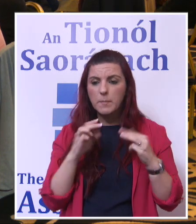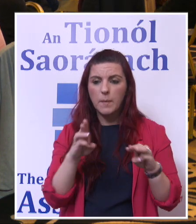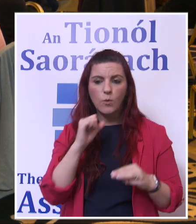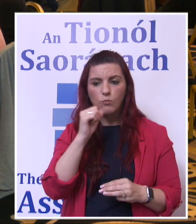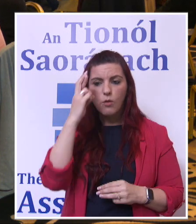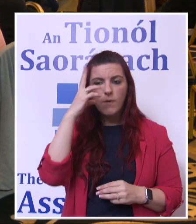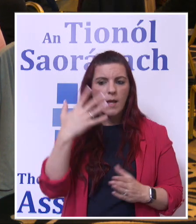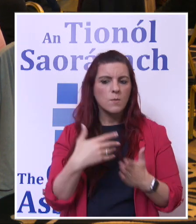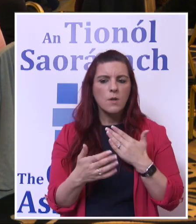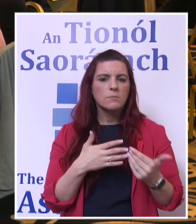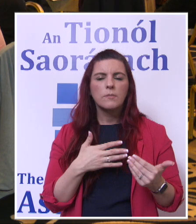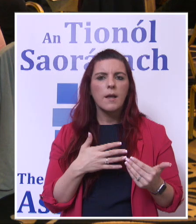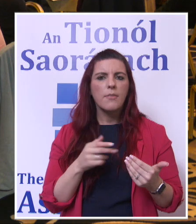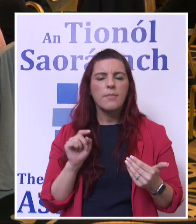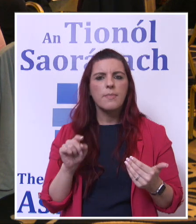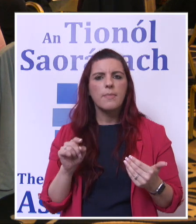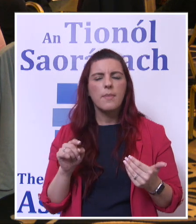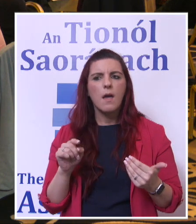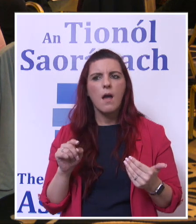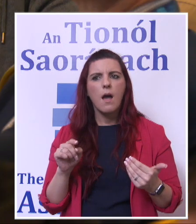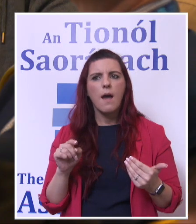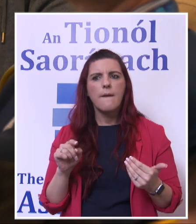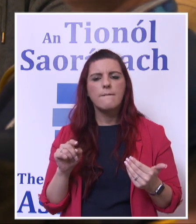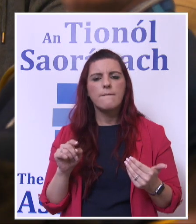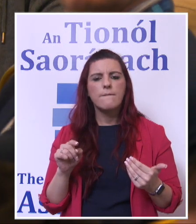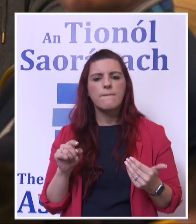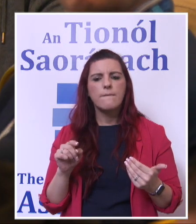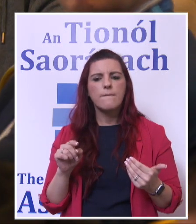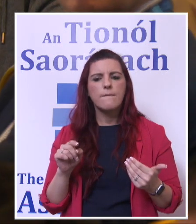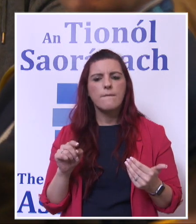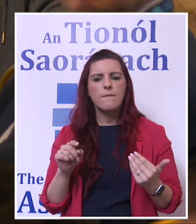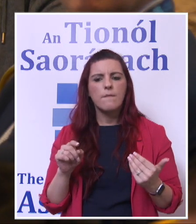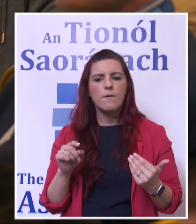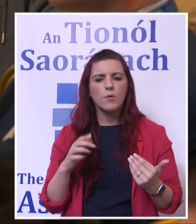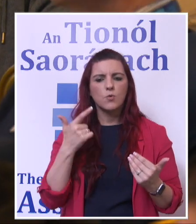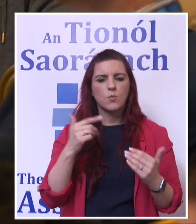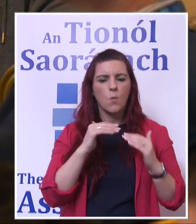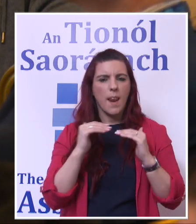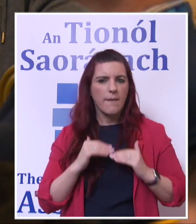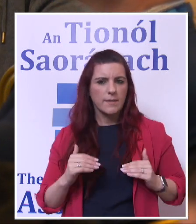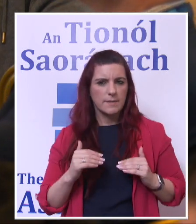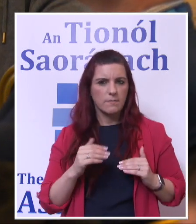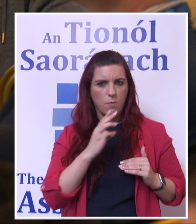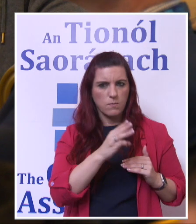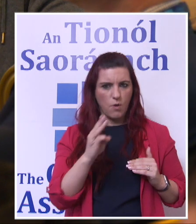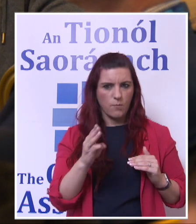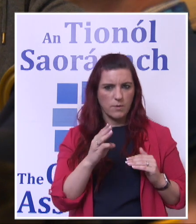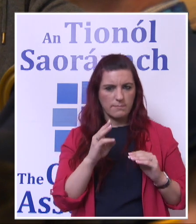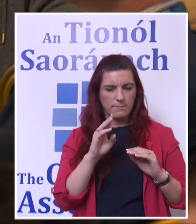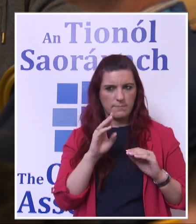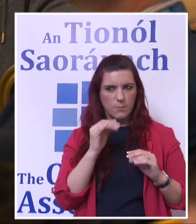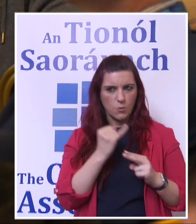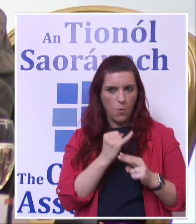that there's actually programmes at the two levels in secondary schools, sort of